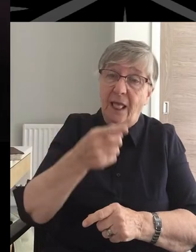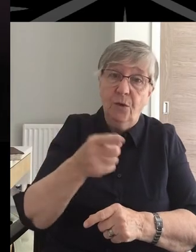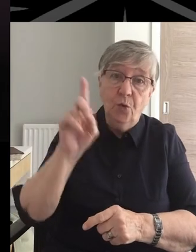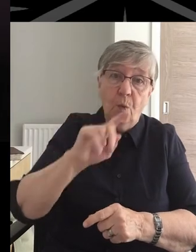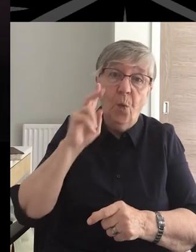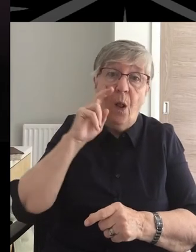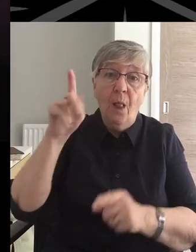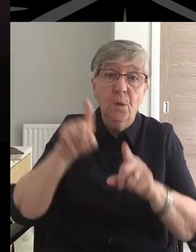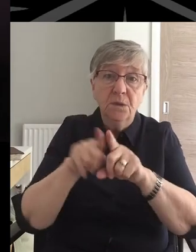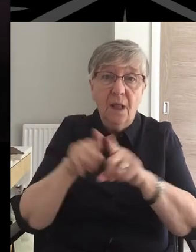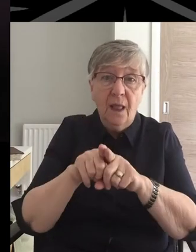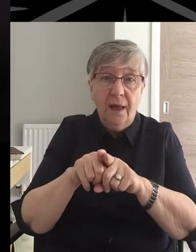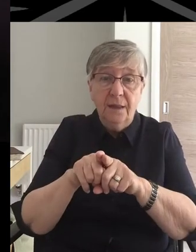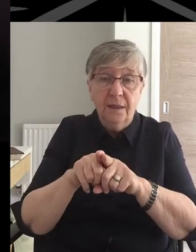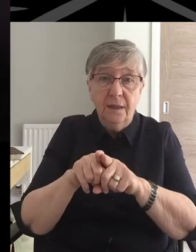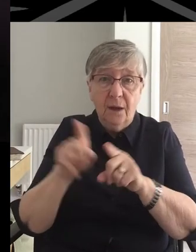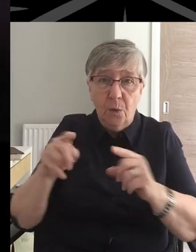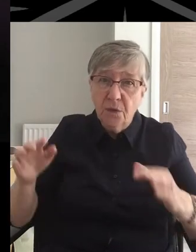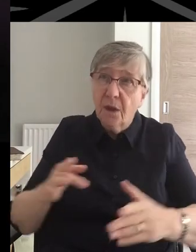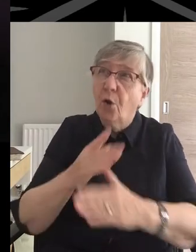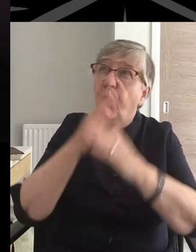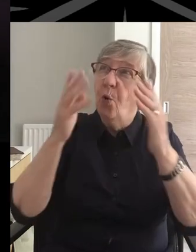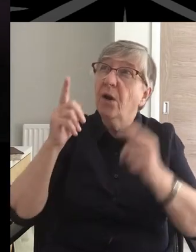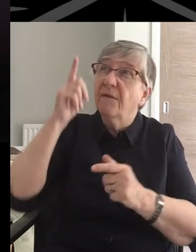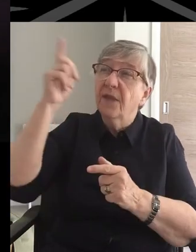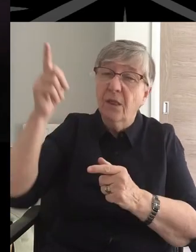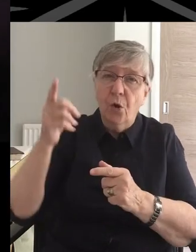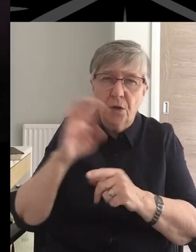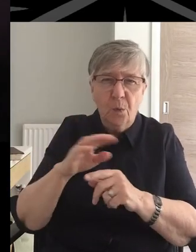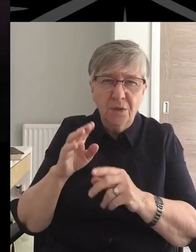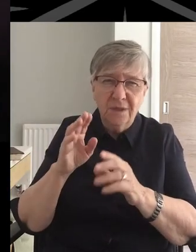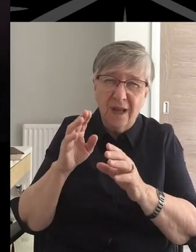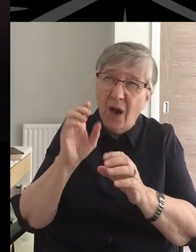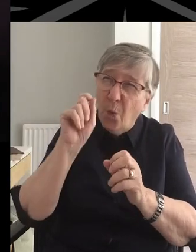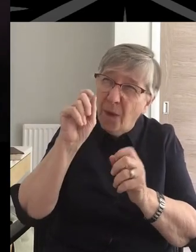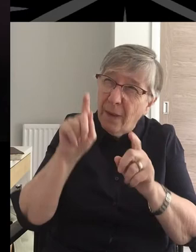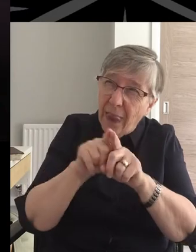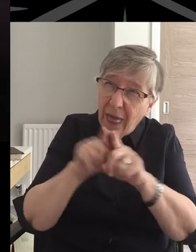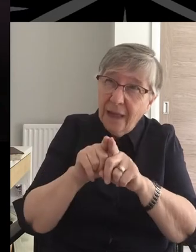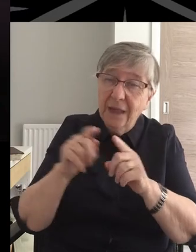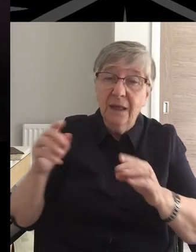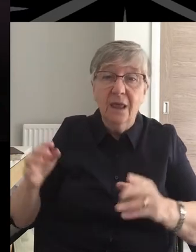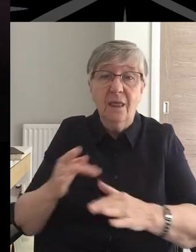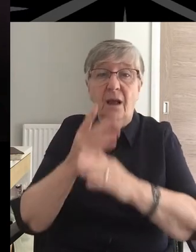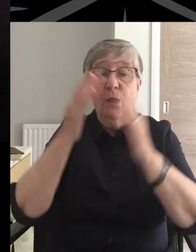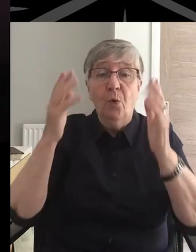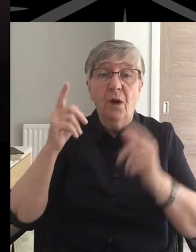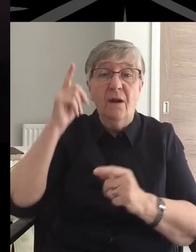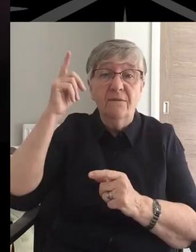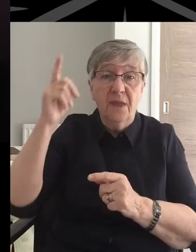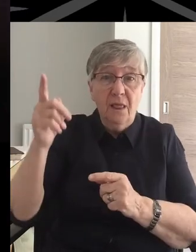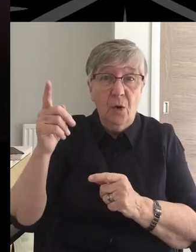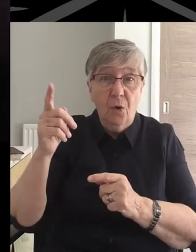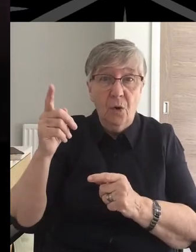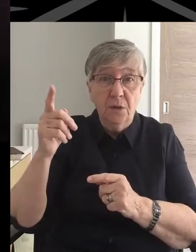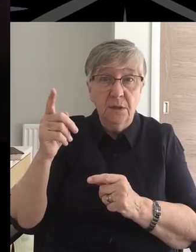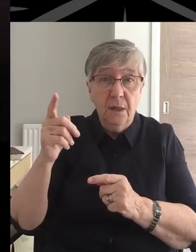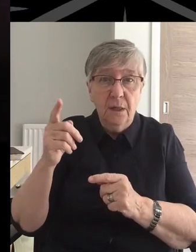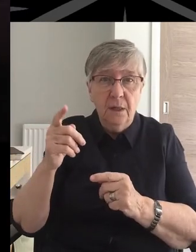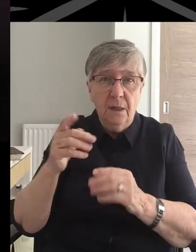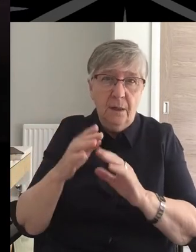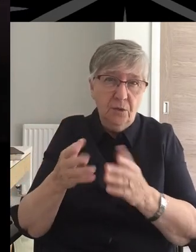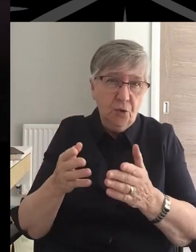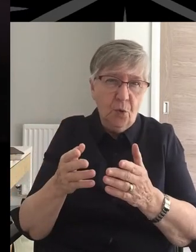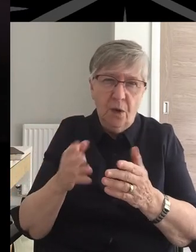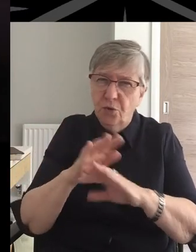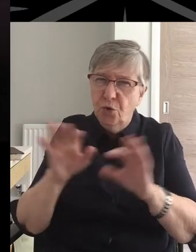One removed from that, it was the glory of the Lord. But no, not just the glory of the Lord, it was the likeness of the glory of the Lord. And even further back, it was the appearance